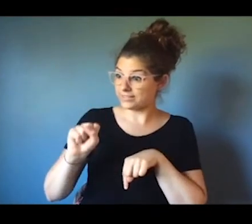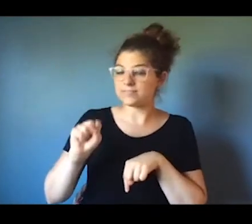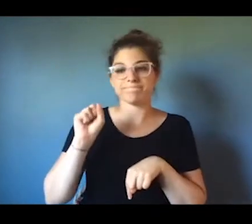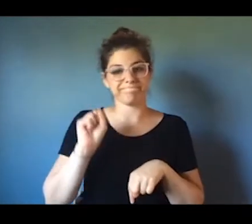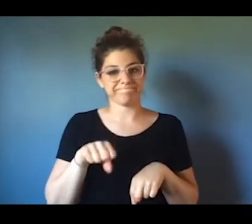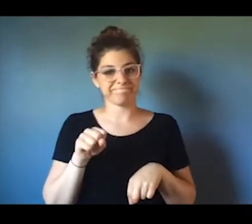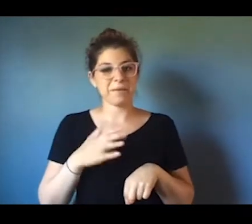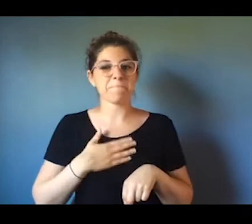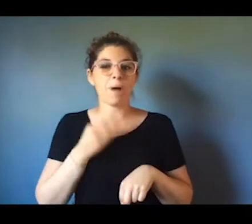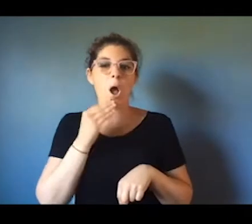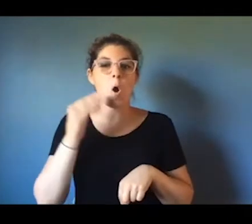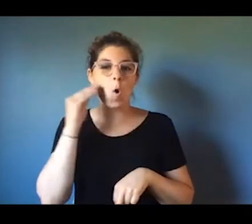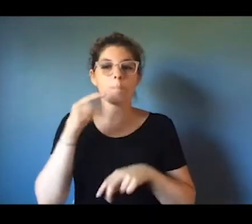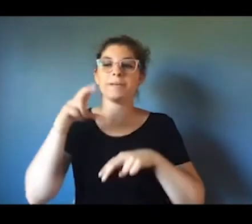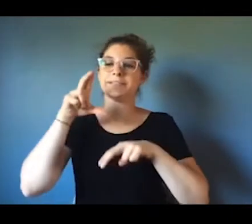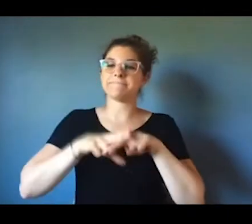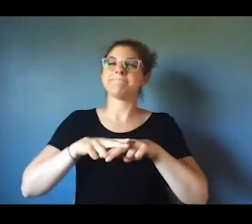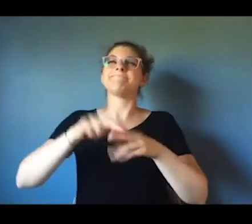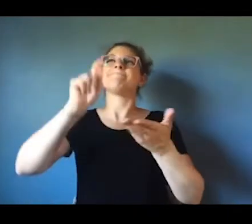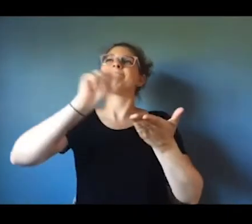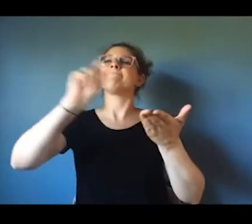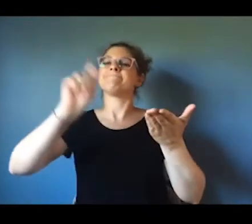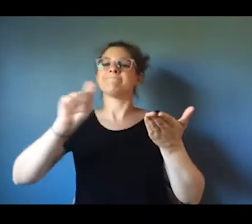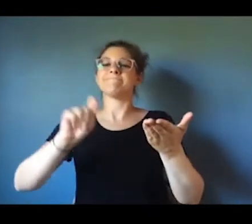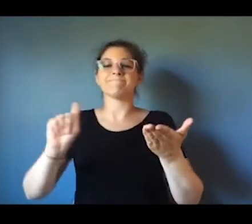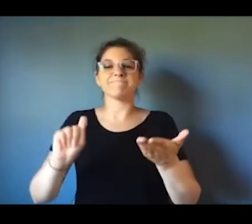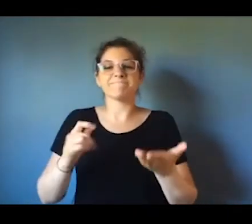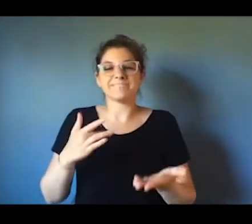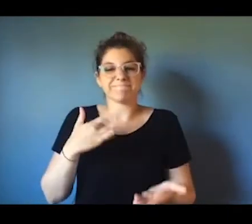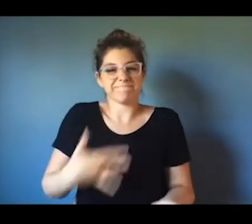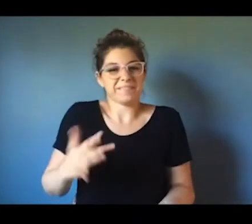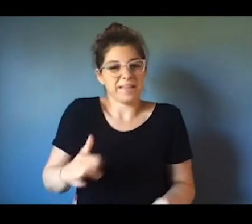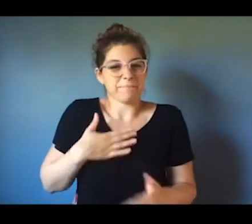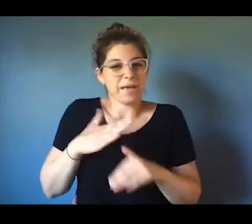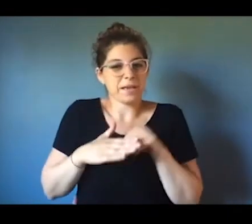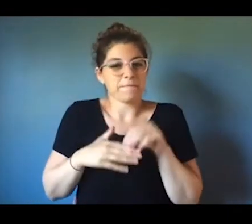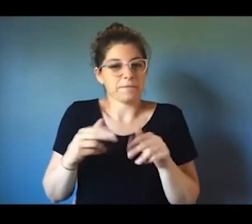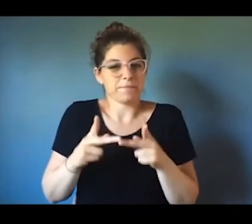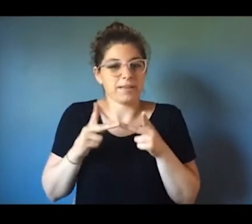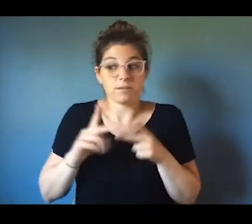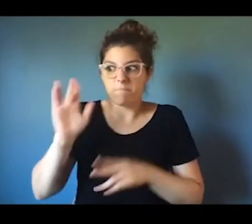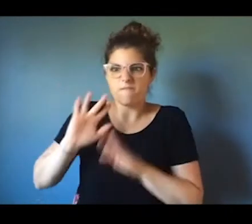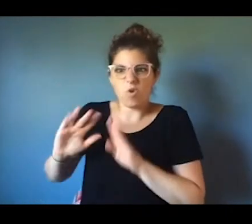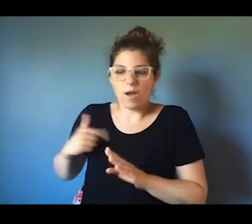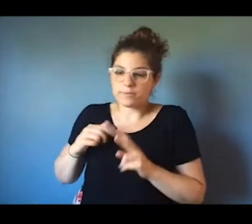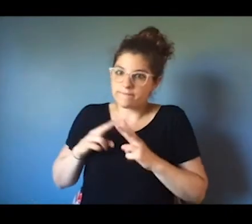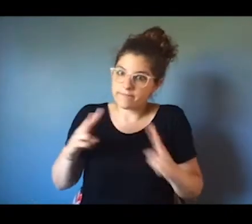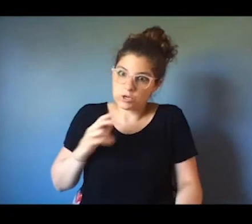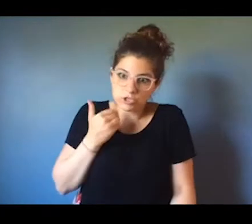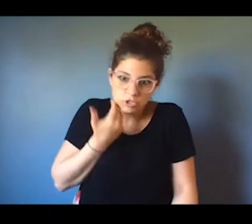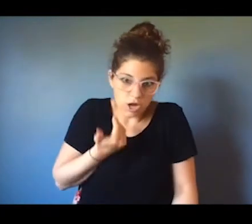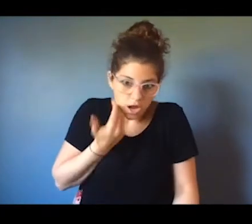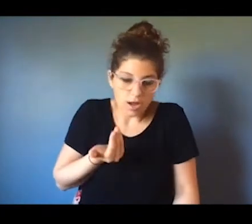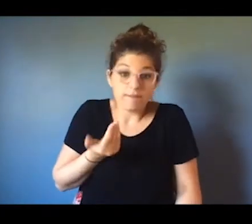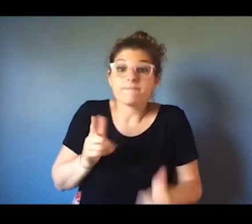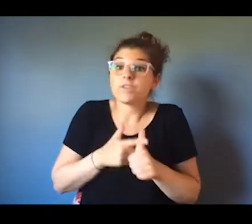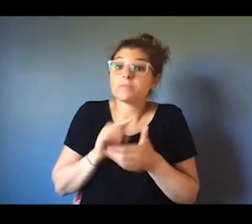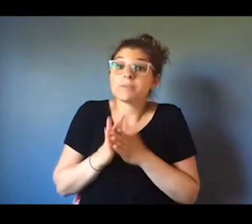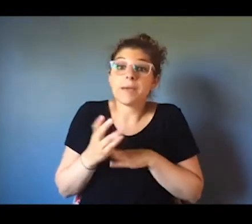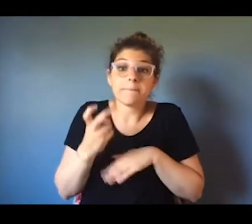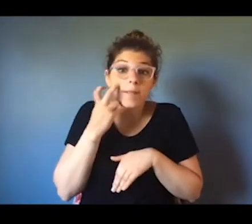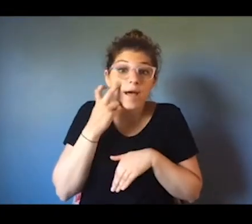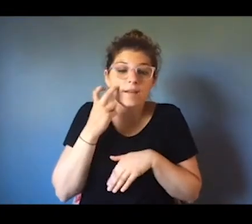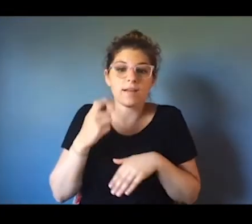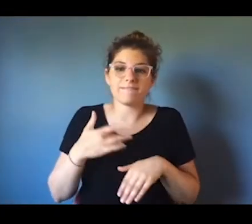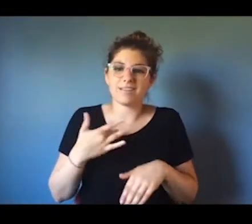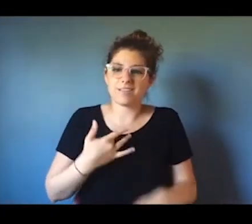I'm definitely most at home in front of an easel. I used to be painfully shy. And whenever I first